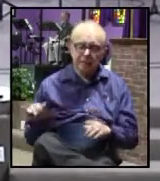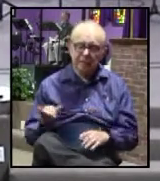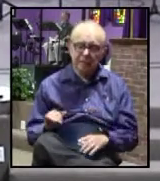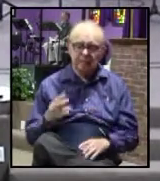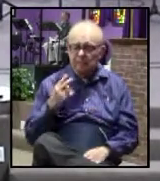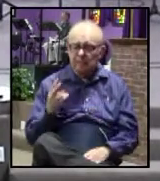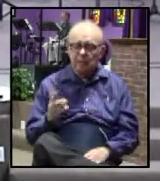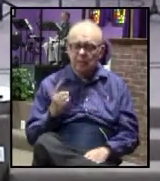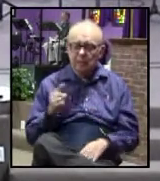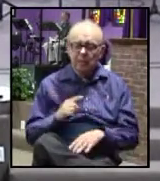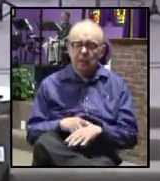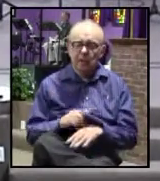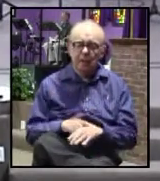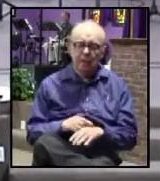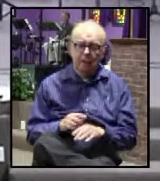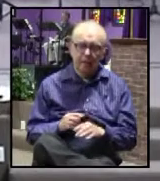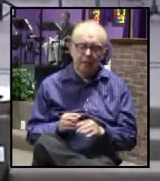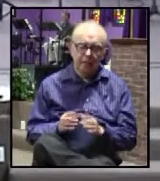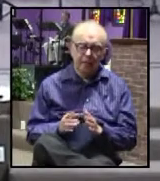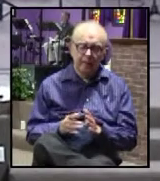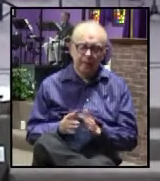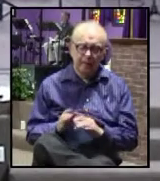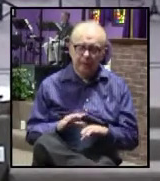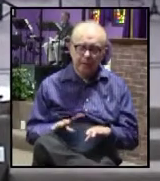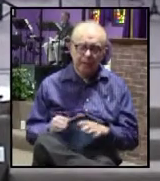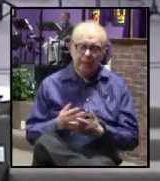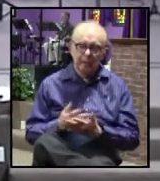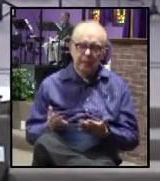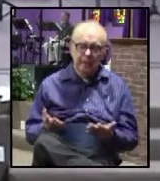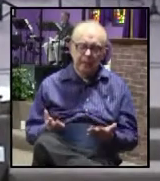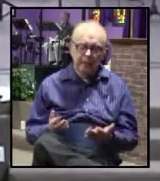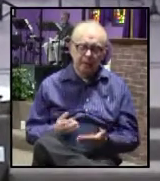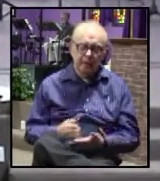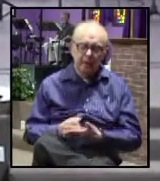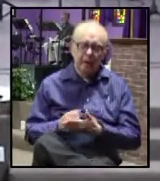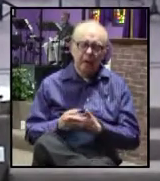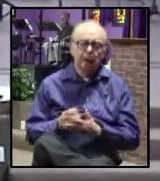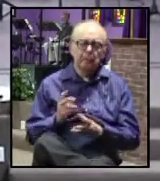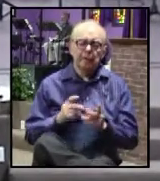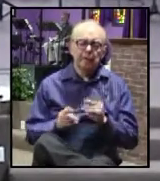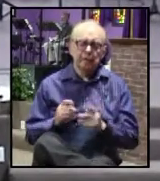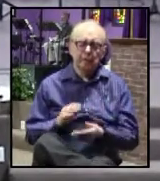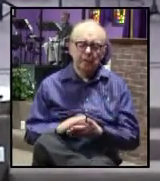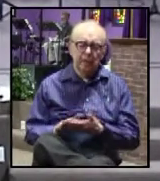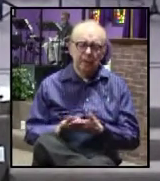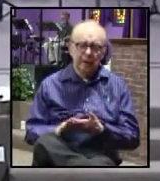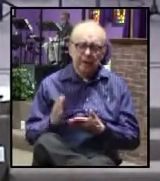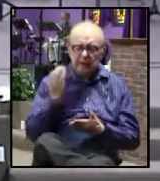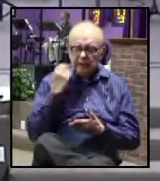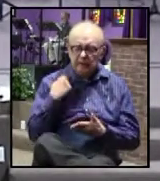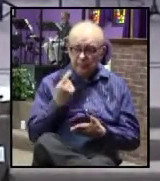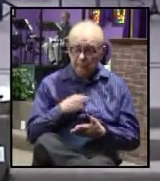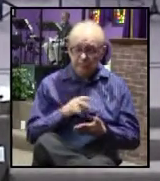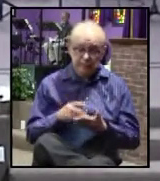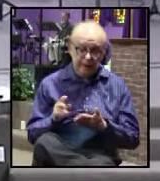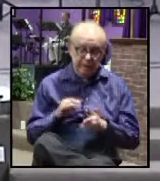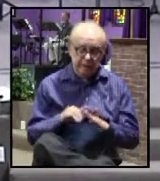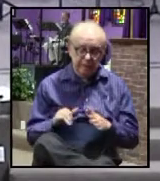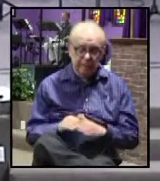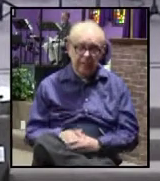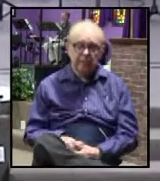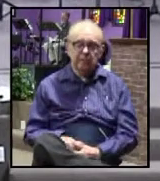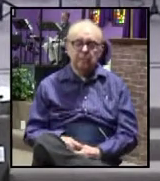And you see, the only time we truly do those types of things where we go in and we help clean people up is if we're paid to do it.